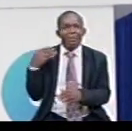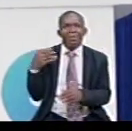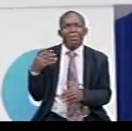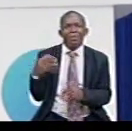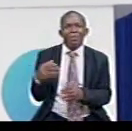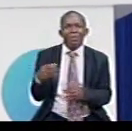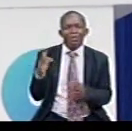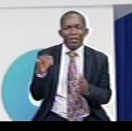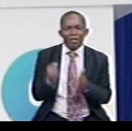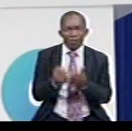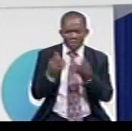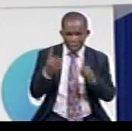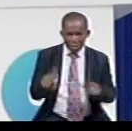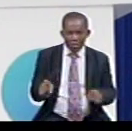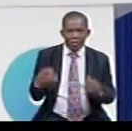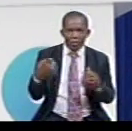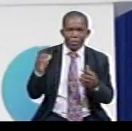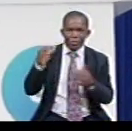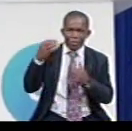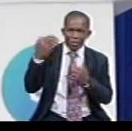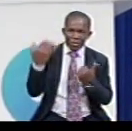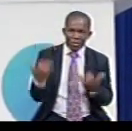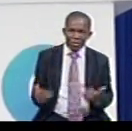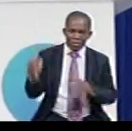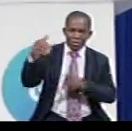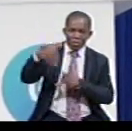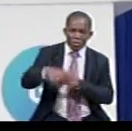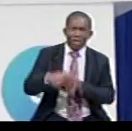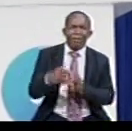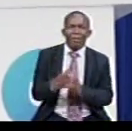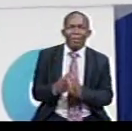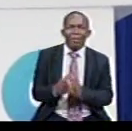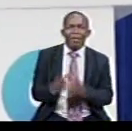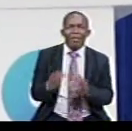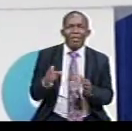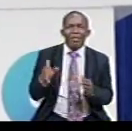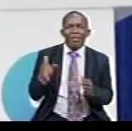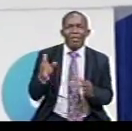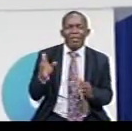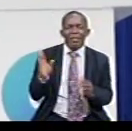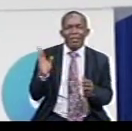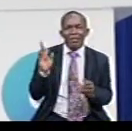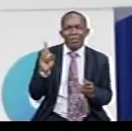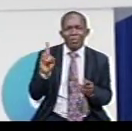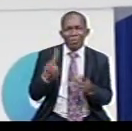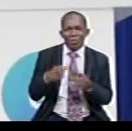so will it be tonight. That even in the delivery of the word of God,